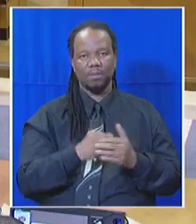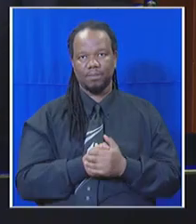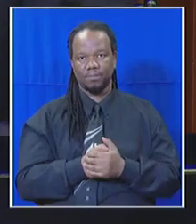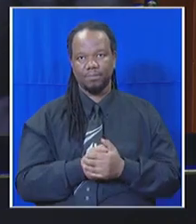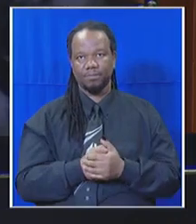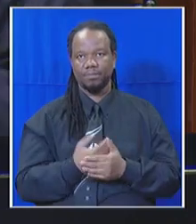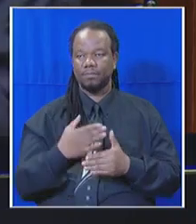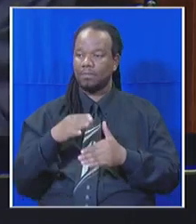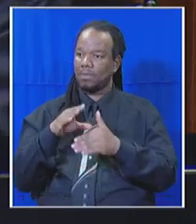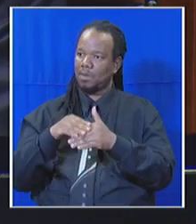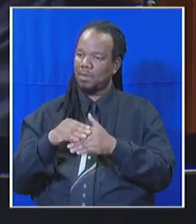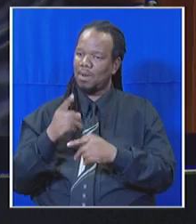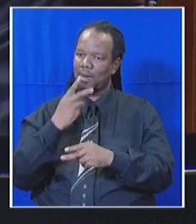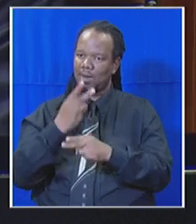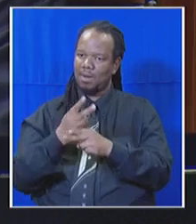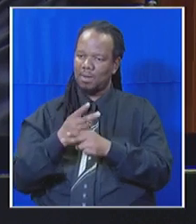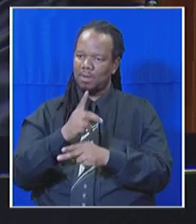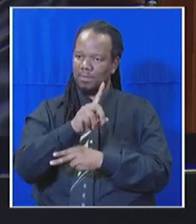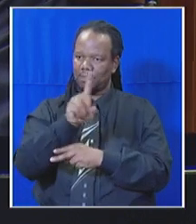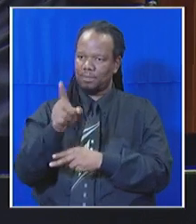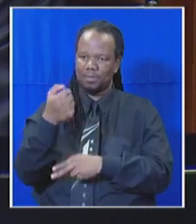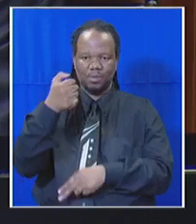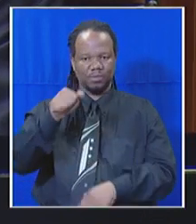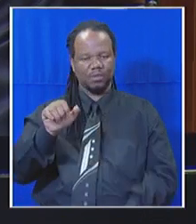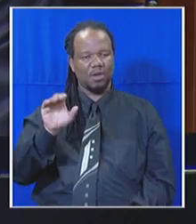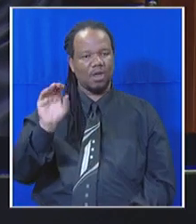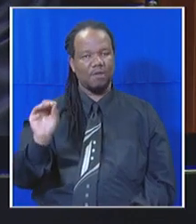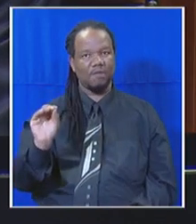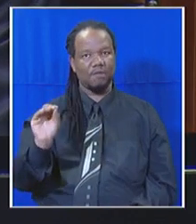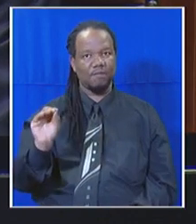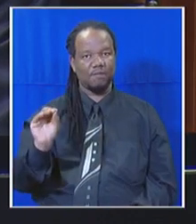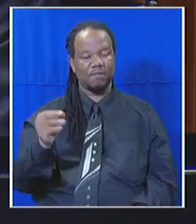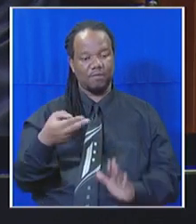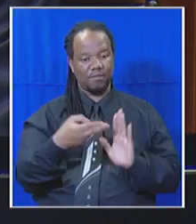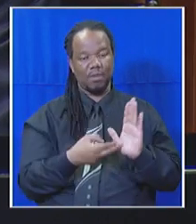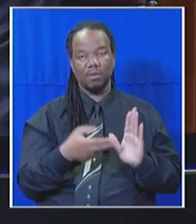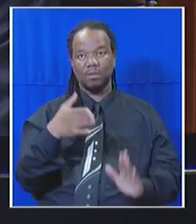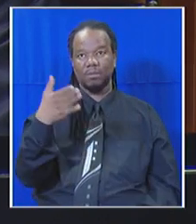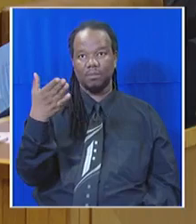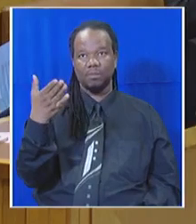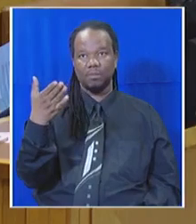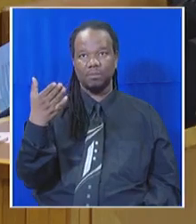Honourable Members, I put the question again. Are there any objections to the report being adopted?